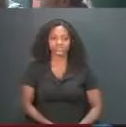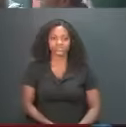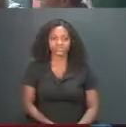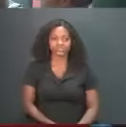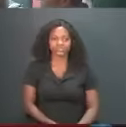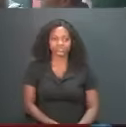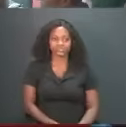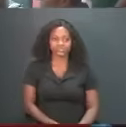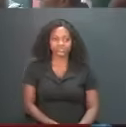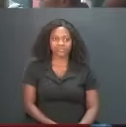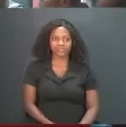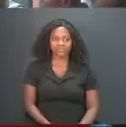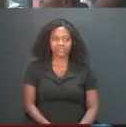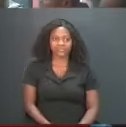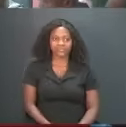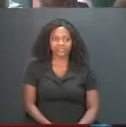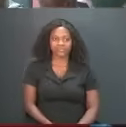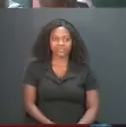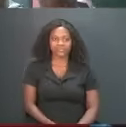11.